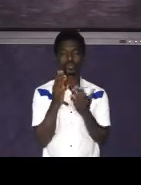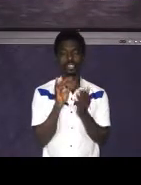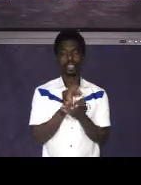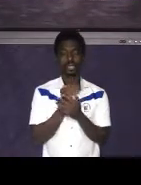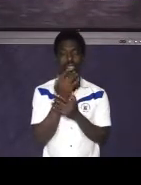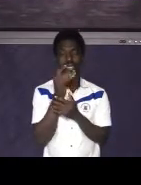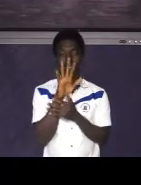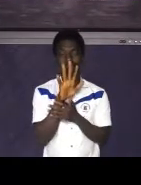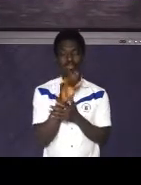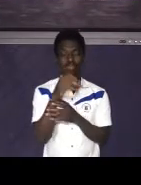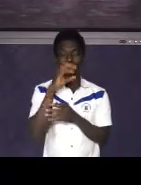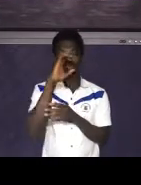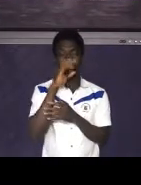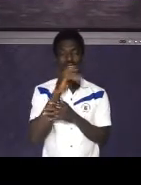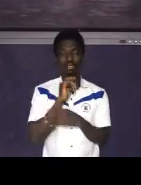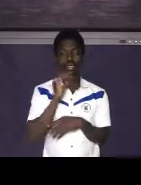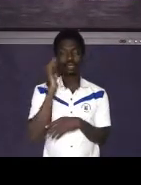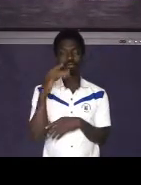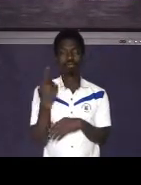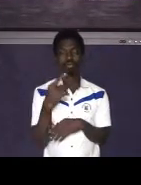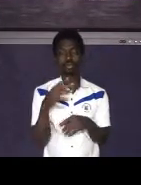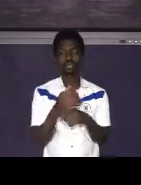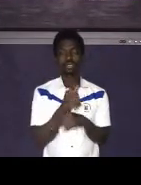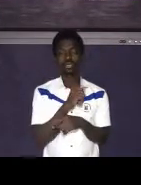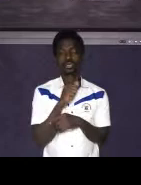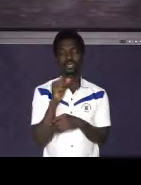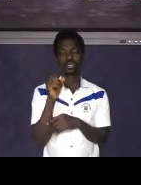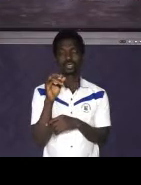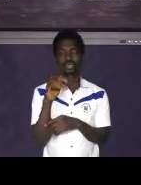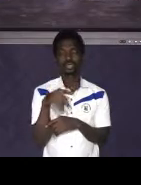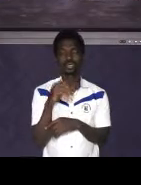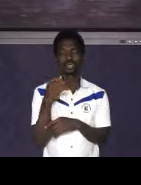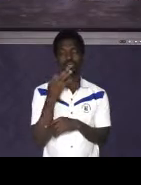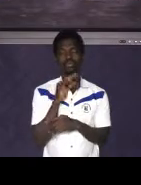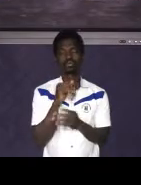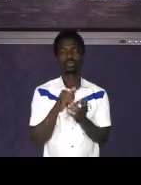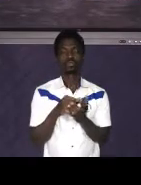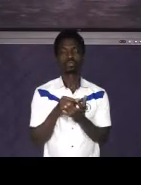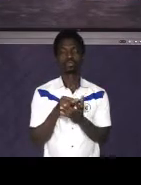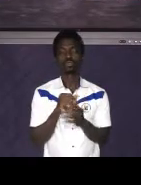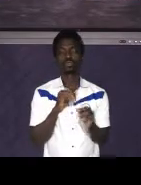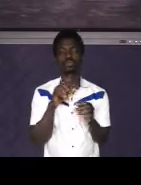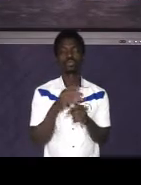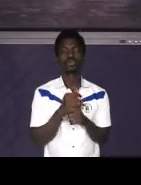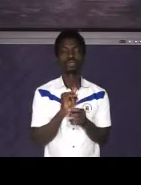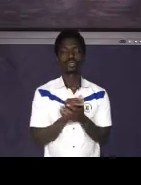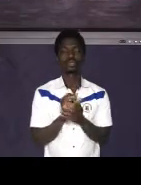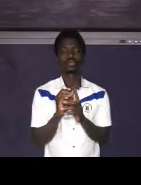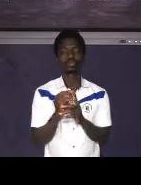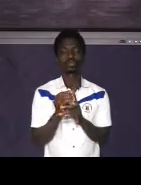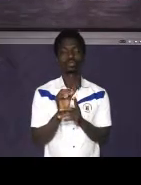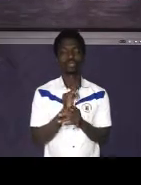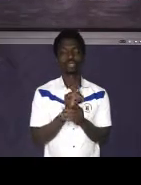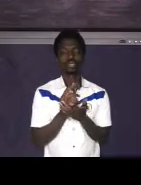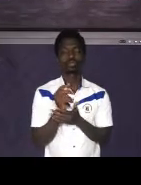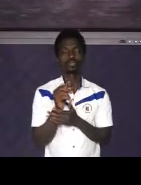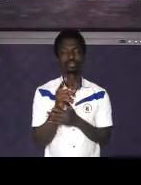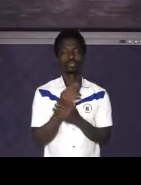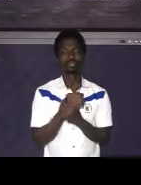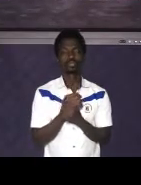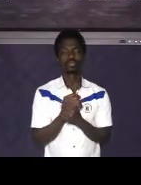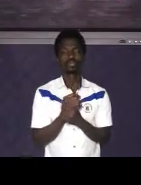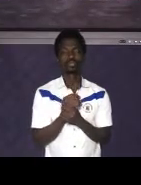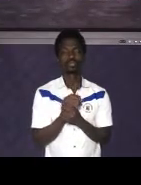May I taste your drink? I will only take a sip of it. Did you get that too? I trust